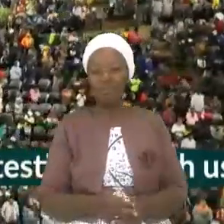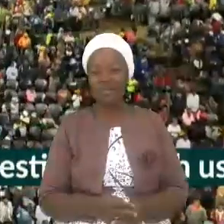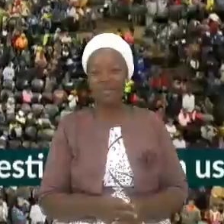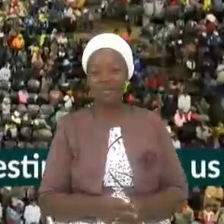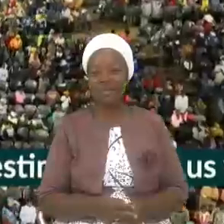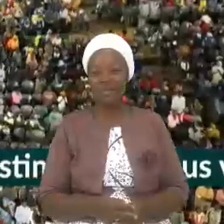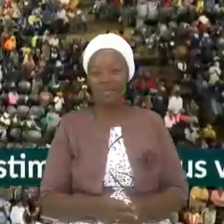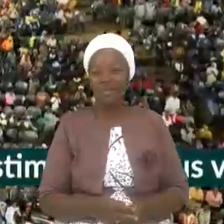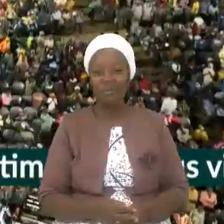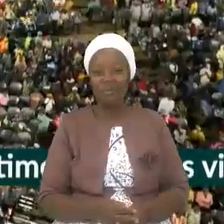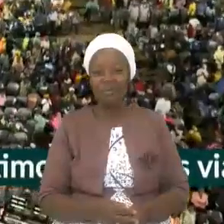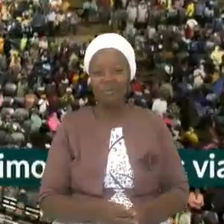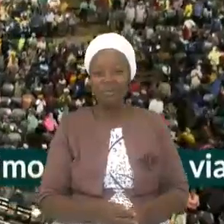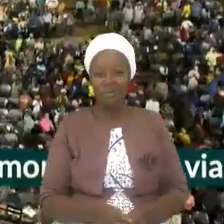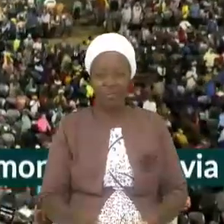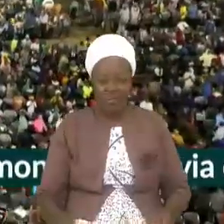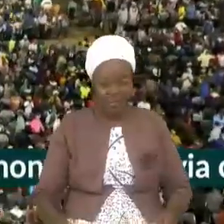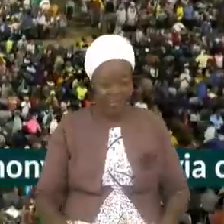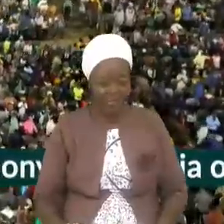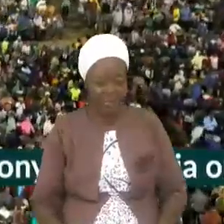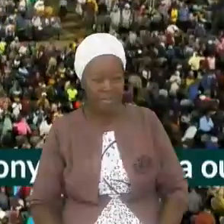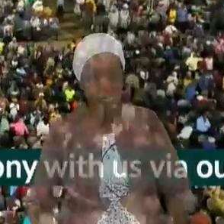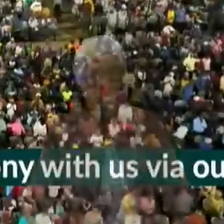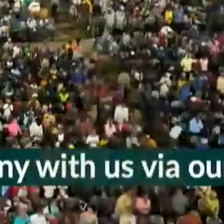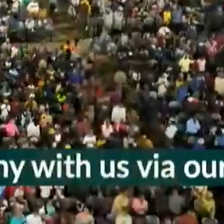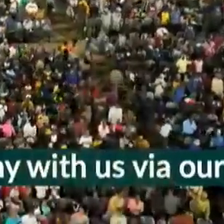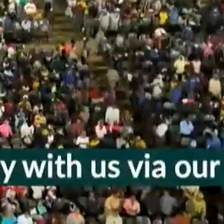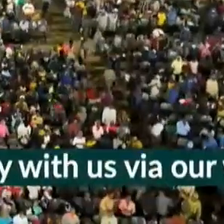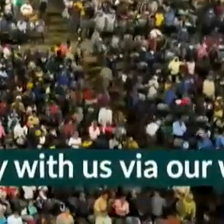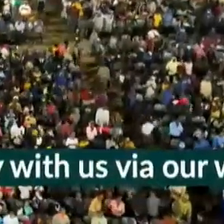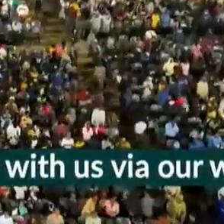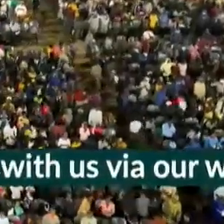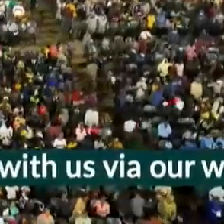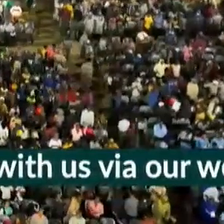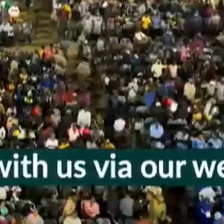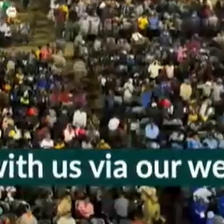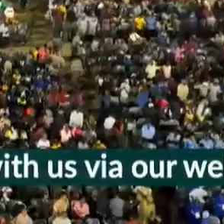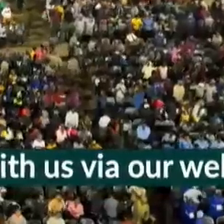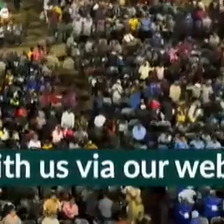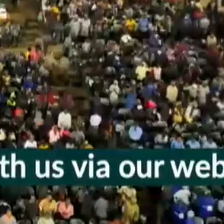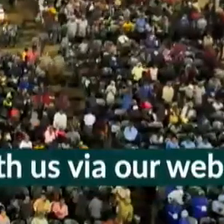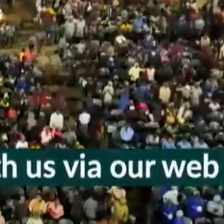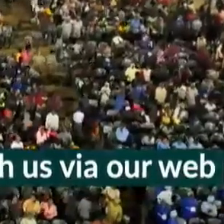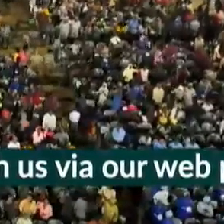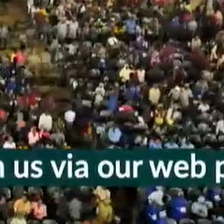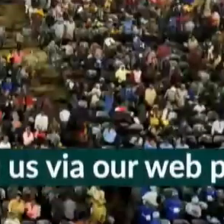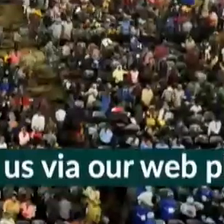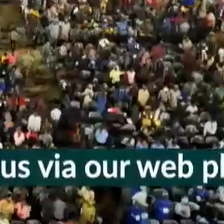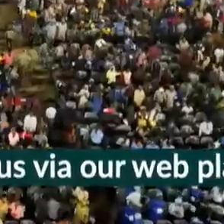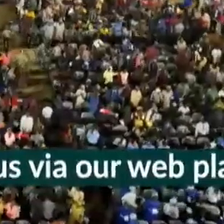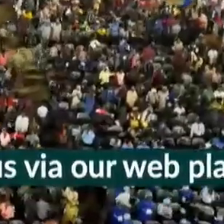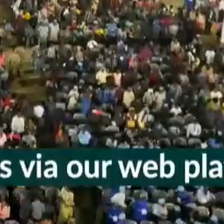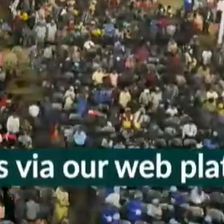Wonders without number. The rain has started falling right now. Check yourself. Your miracle is right